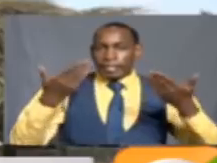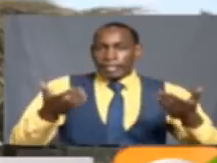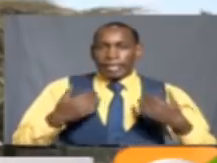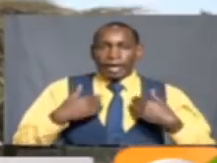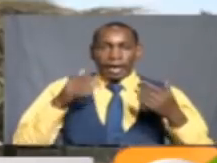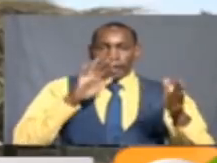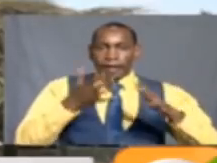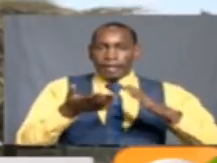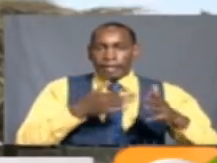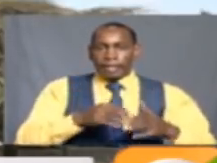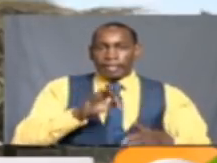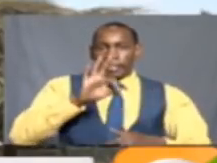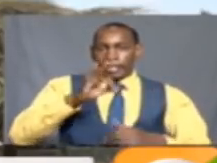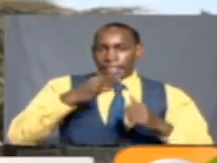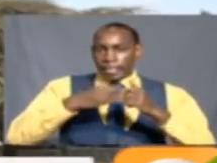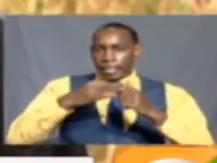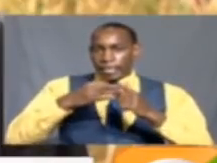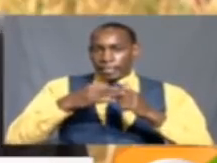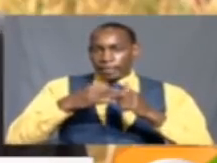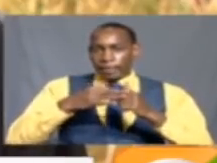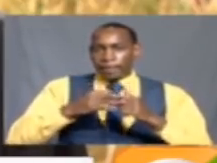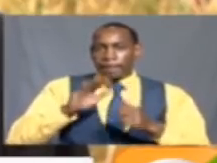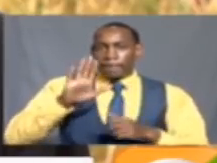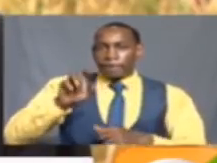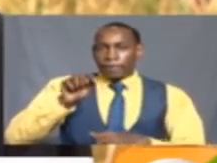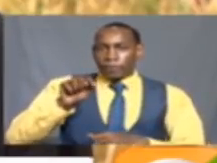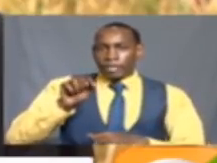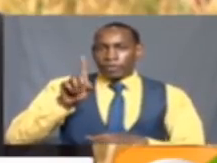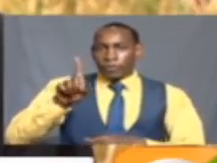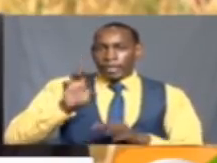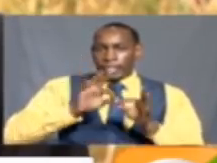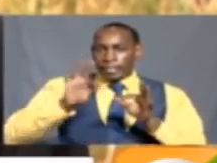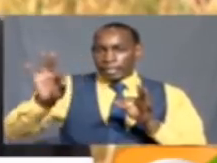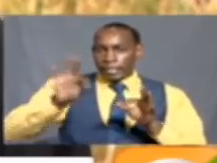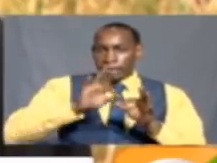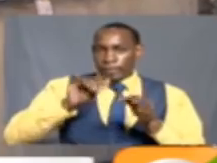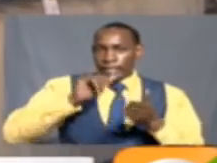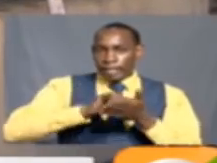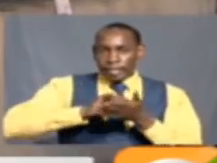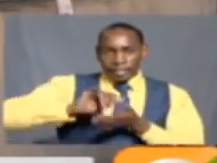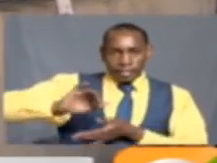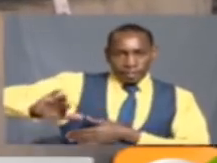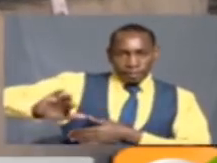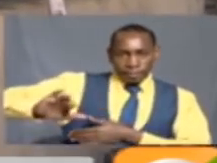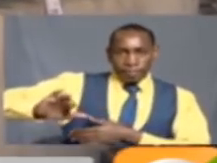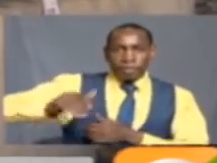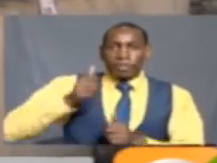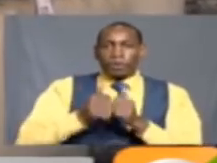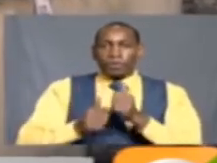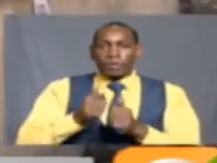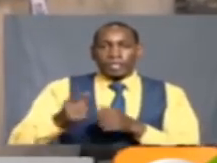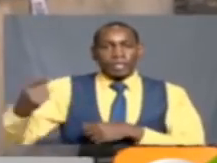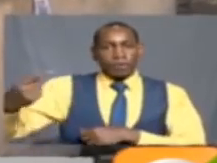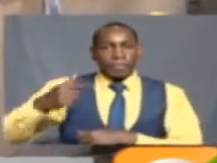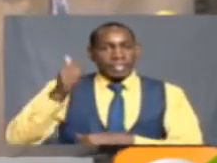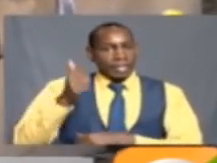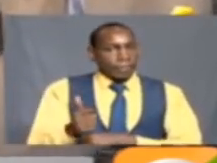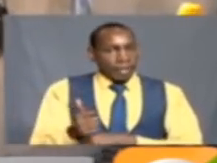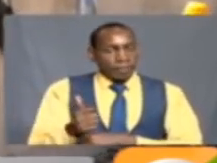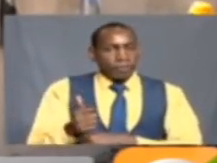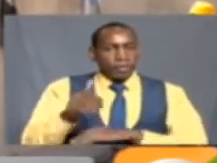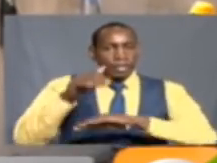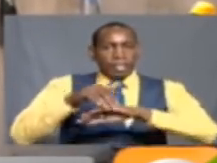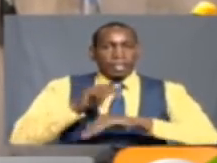around 380 in 5.1 kilometers that is remaining, whom we have not compensated to get the